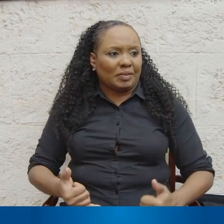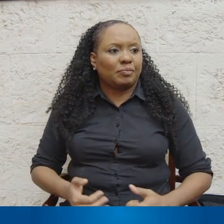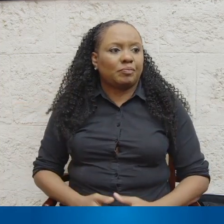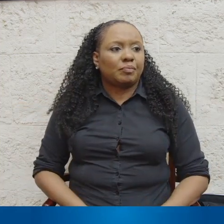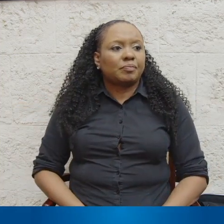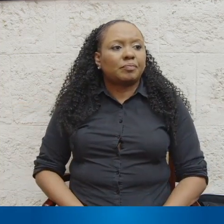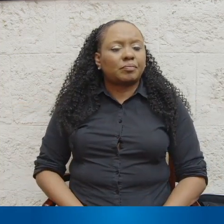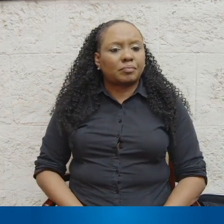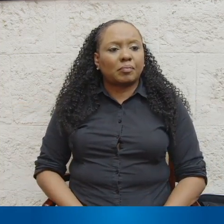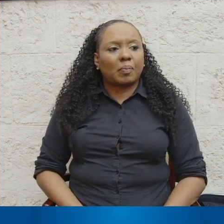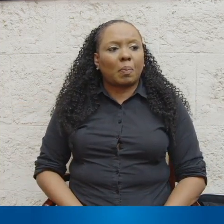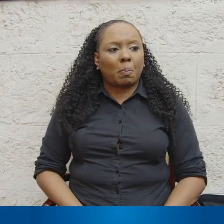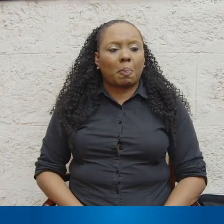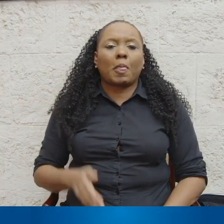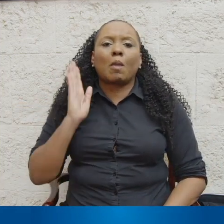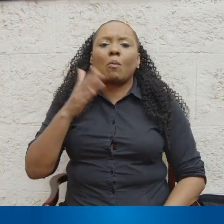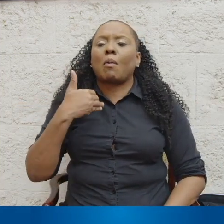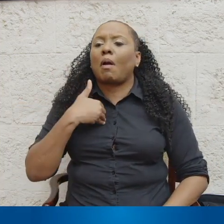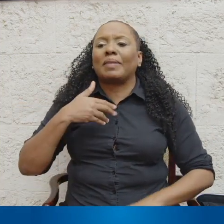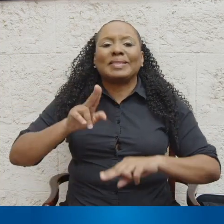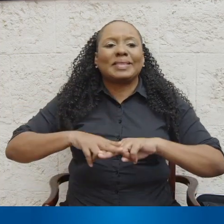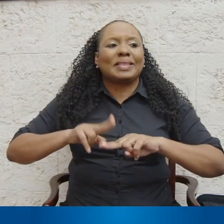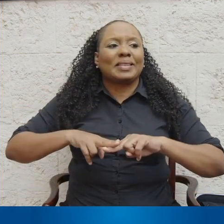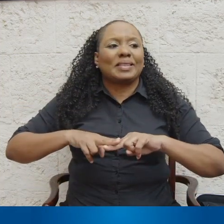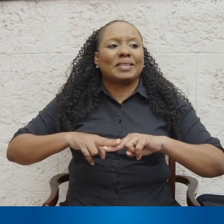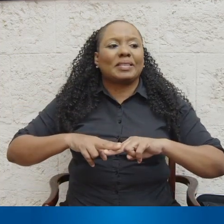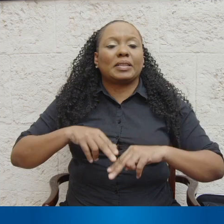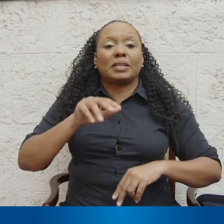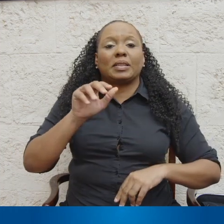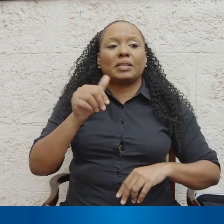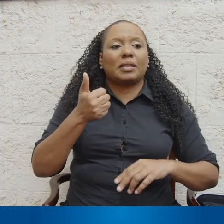10,000 to bring the seating capacity up to 20,000.